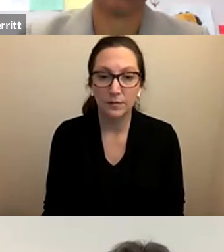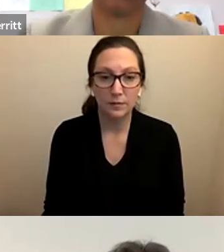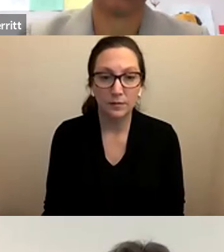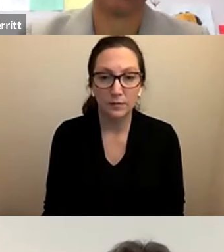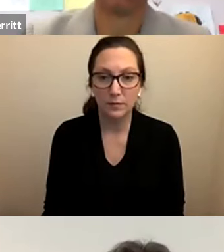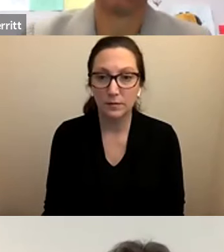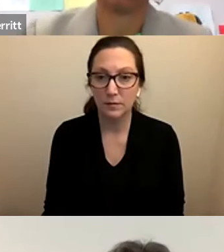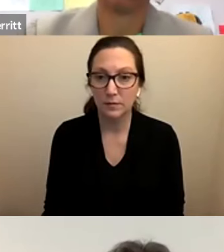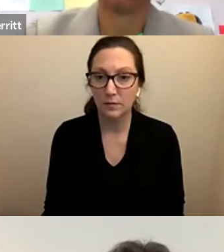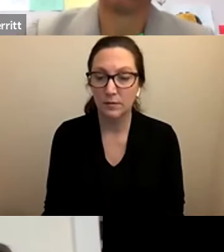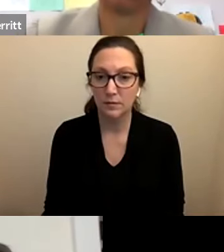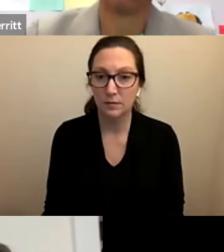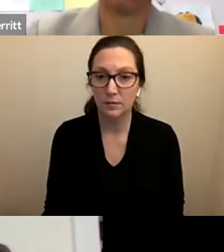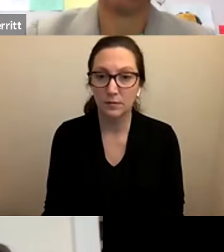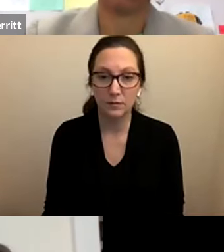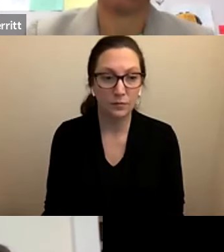Brodyfield.